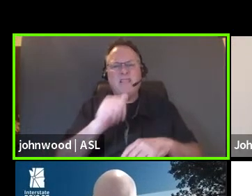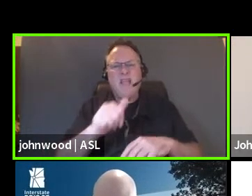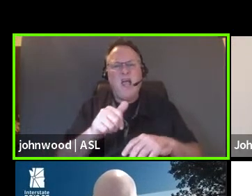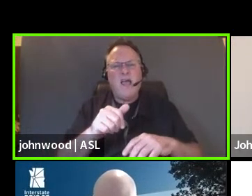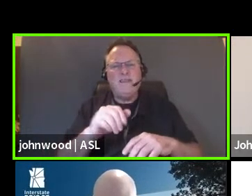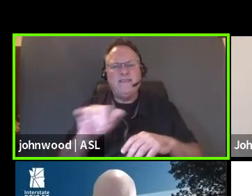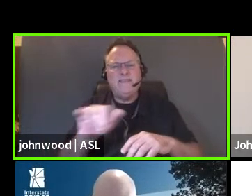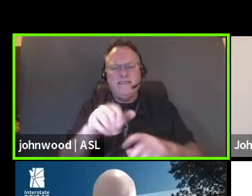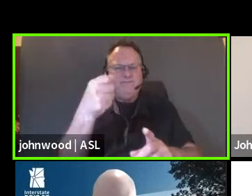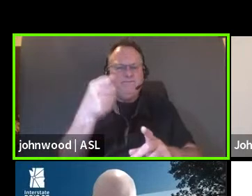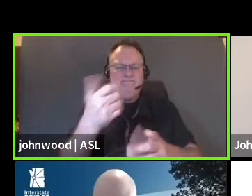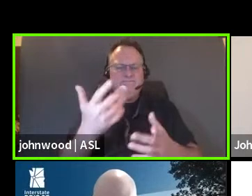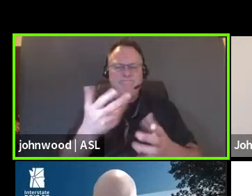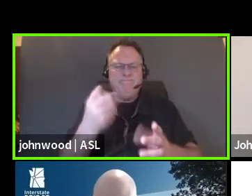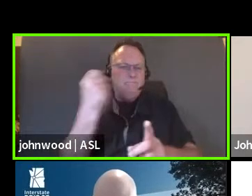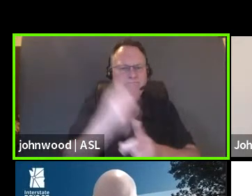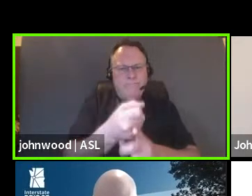on